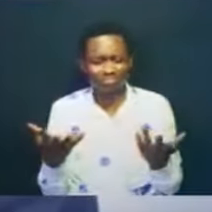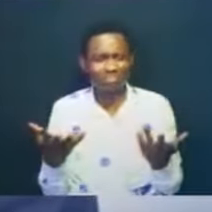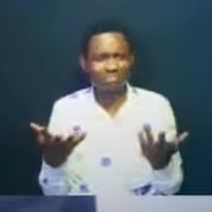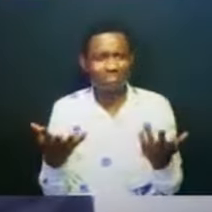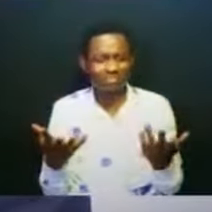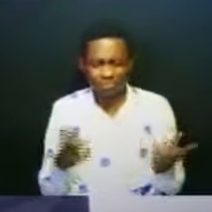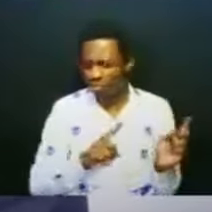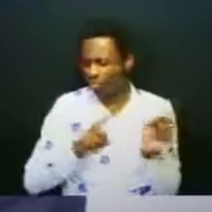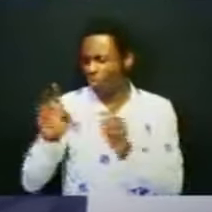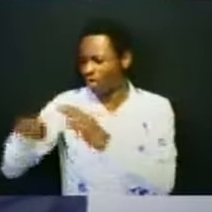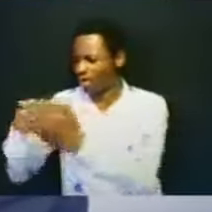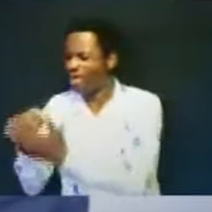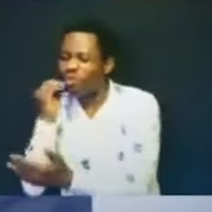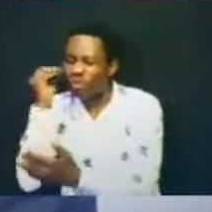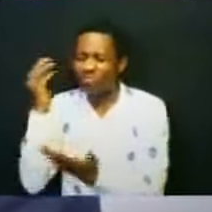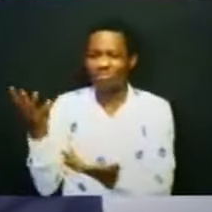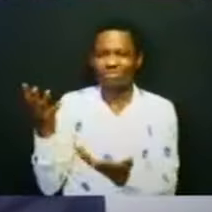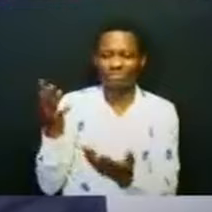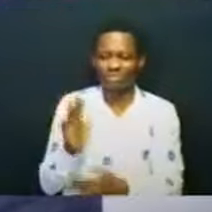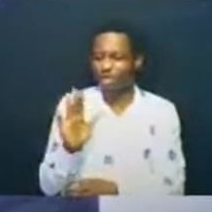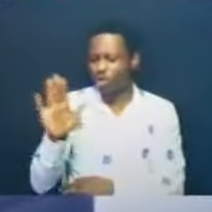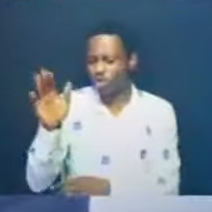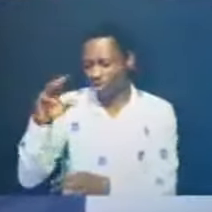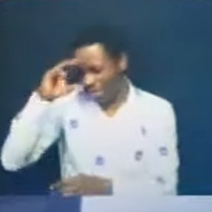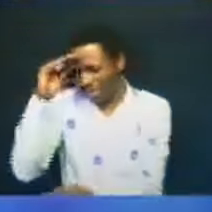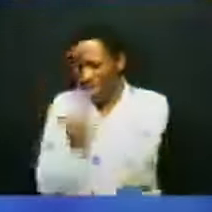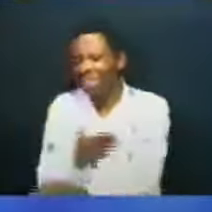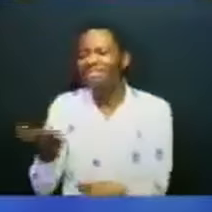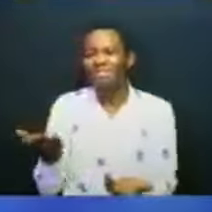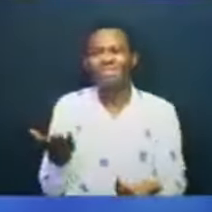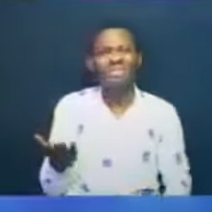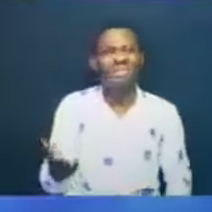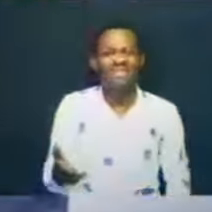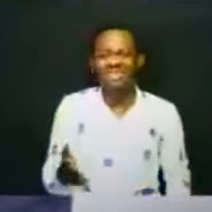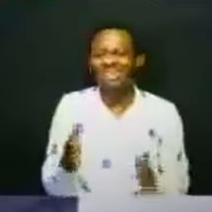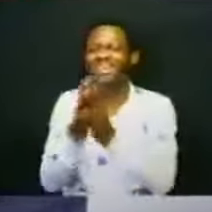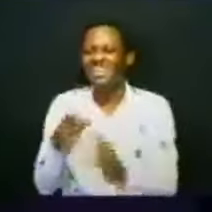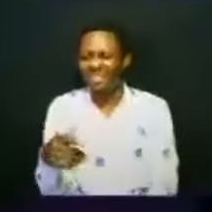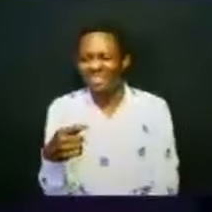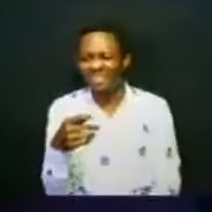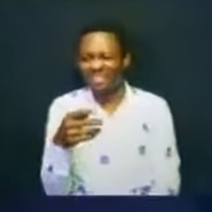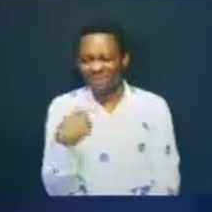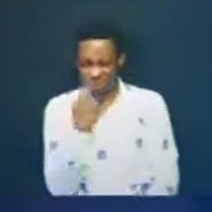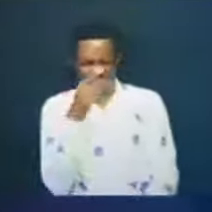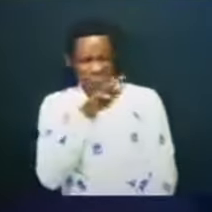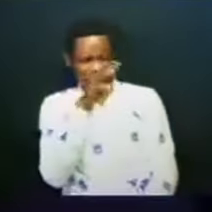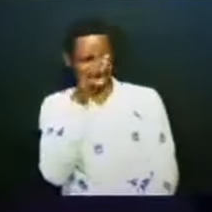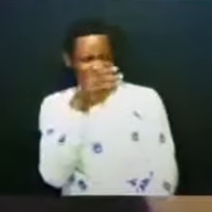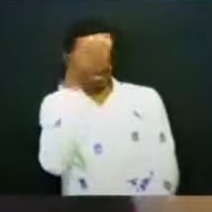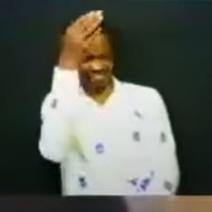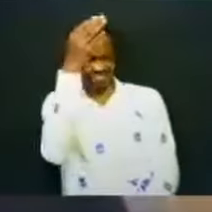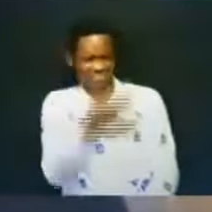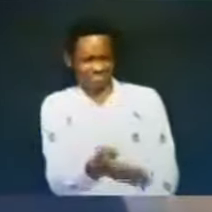when he got home, his own son, who is this? Odu fiye